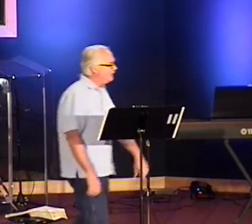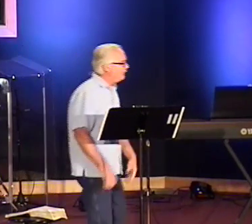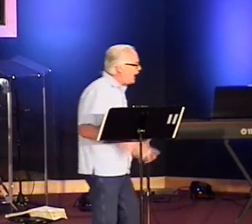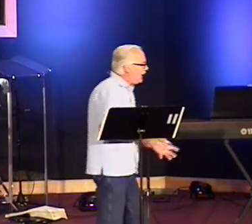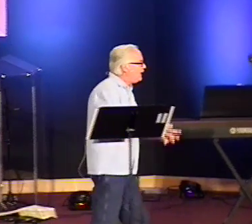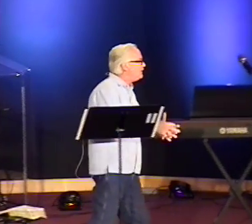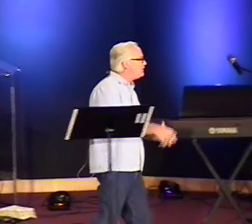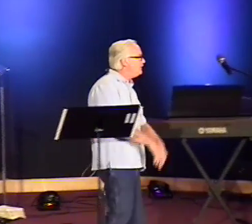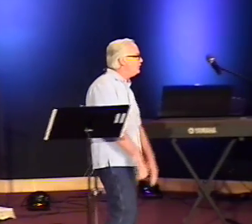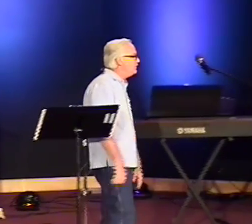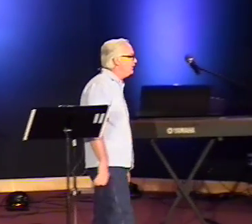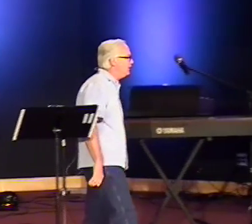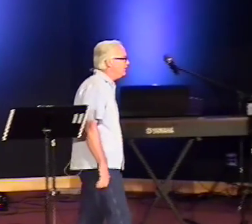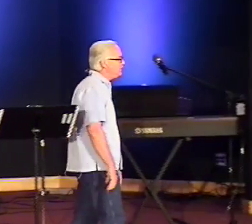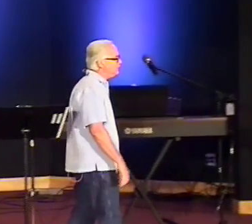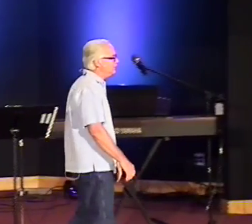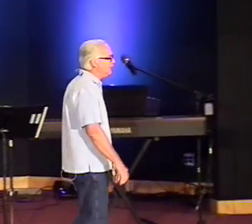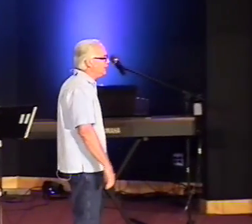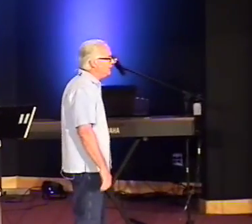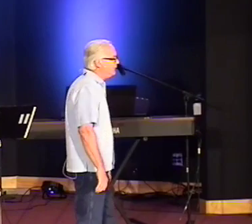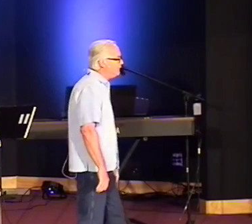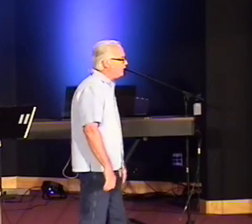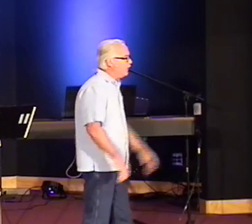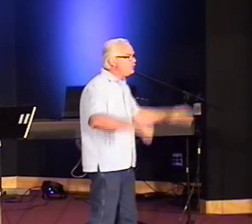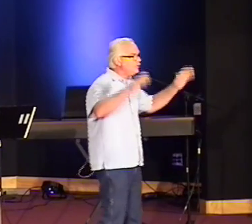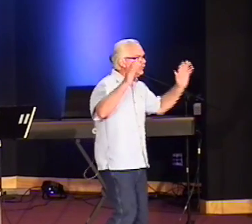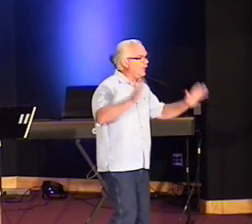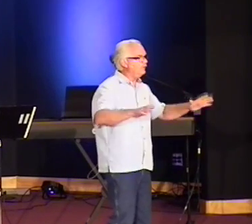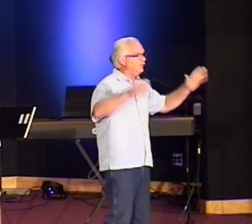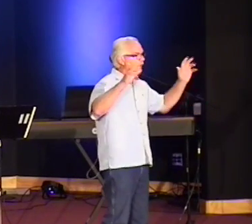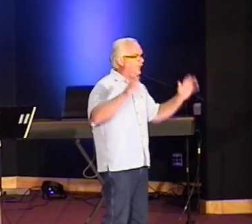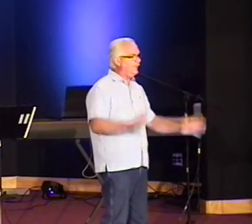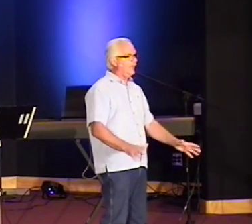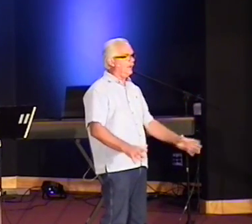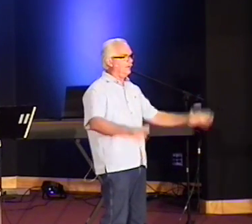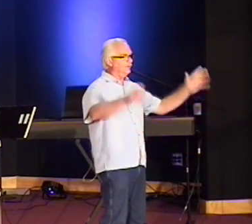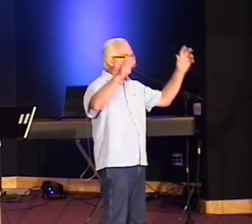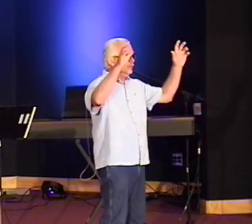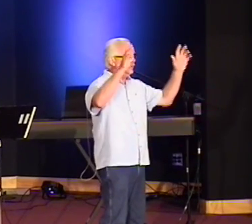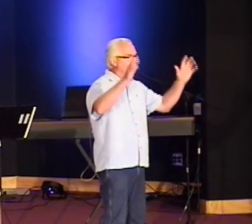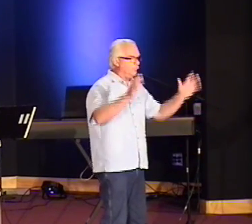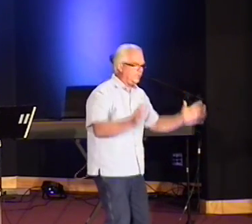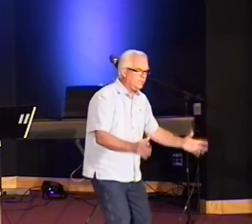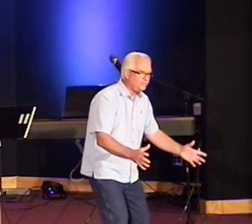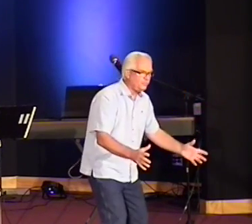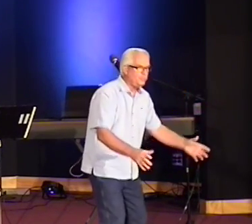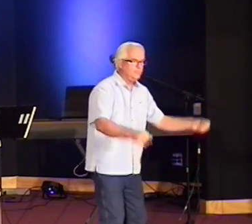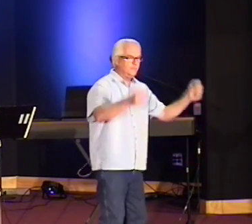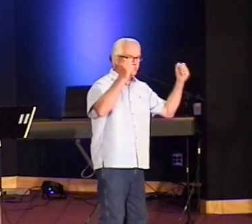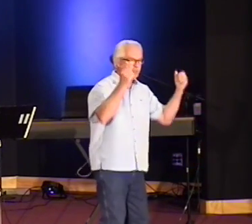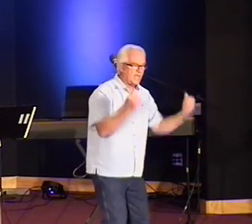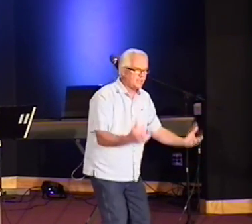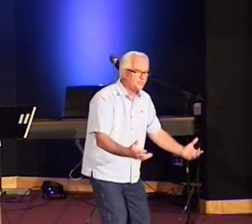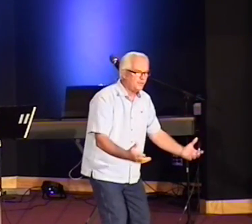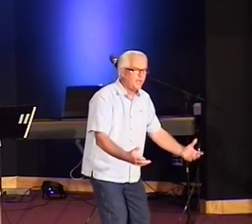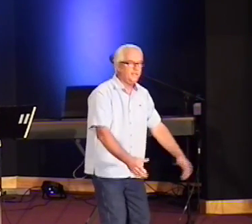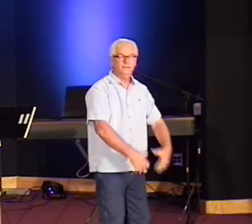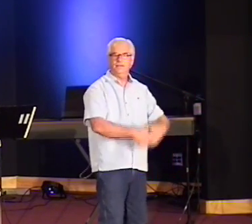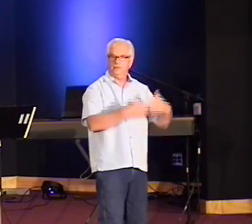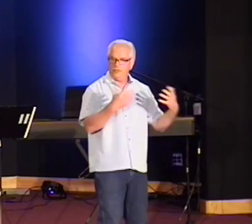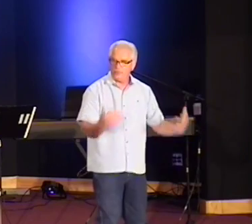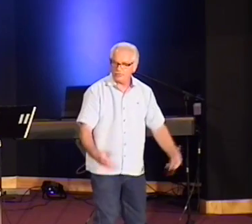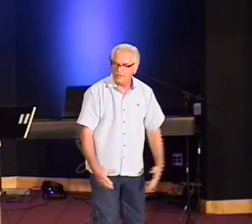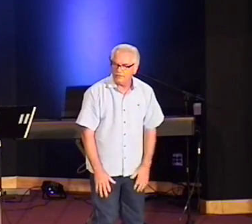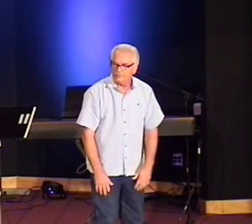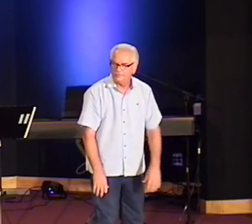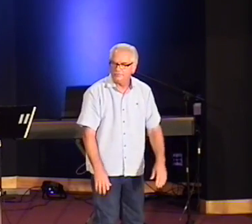anyway, I like to sleep in safety, don't you? Don't you like to lay down peaceful, satisfied,